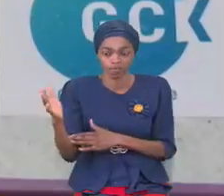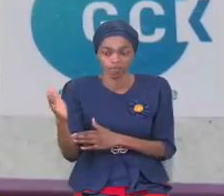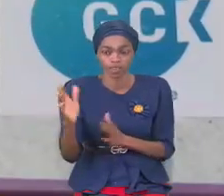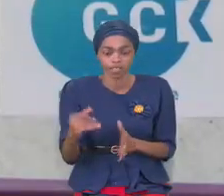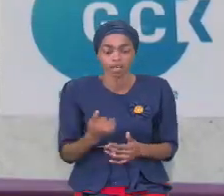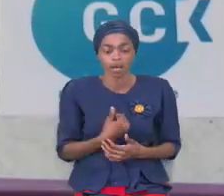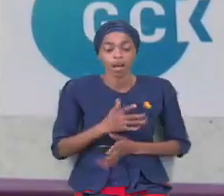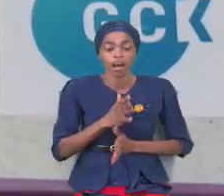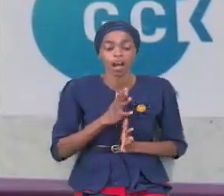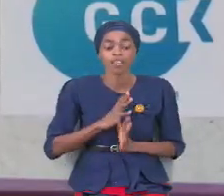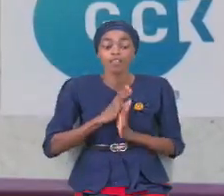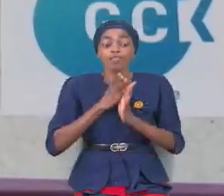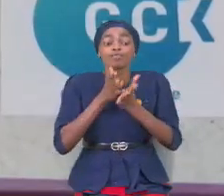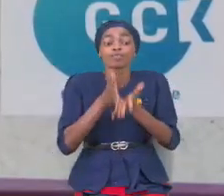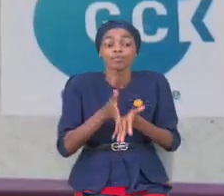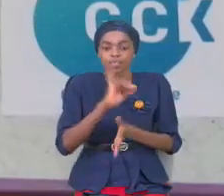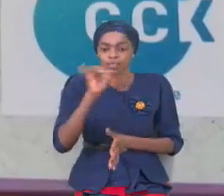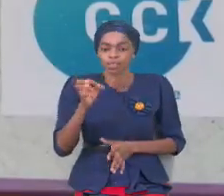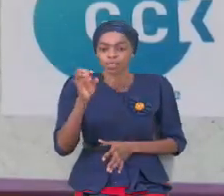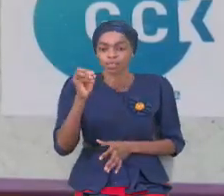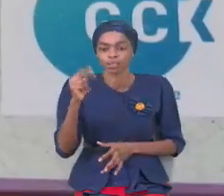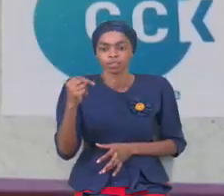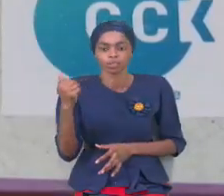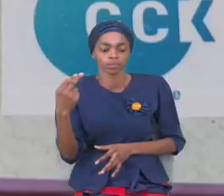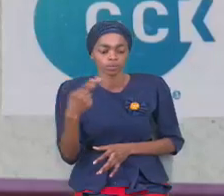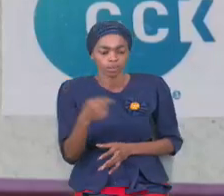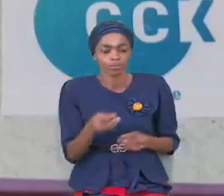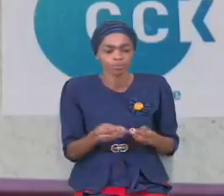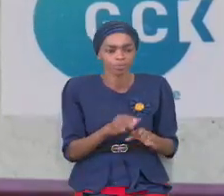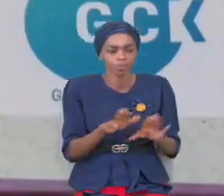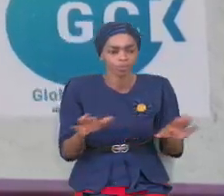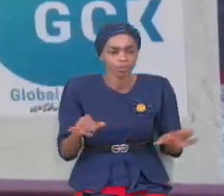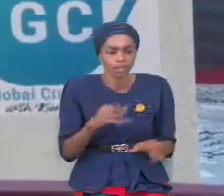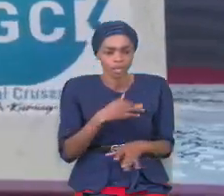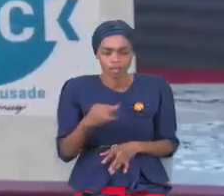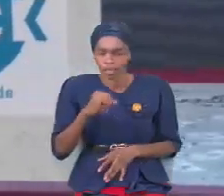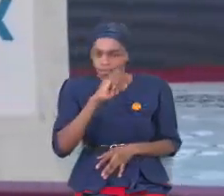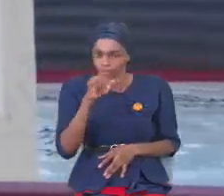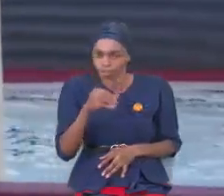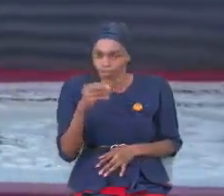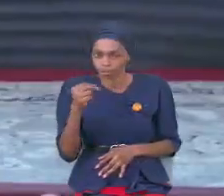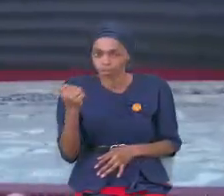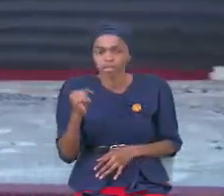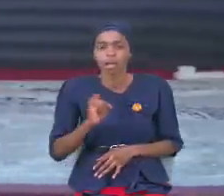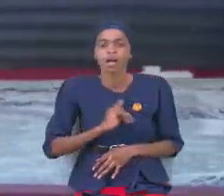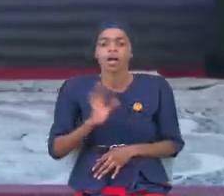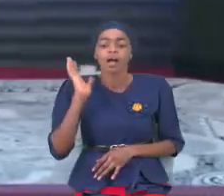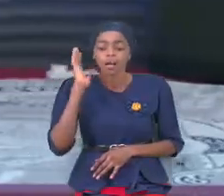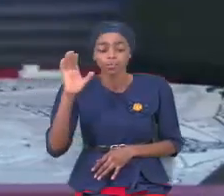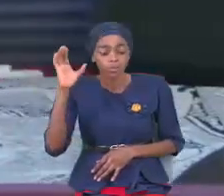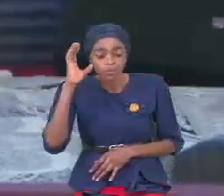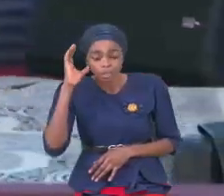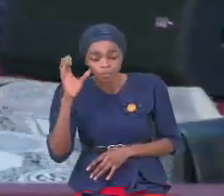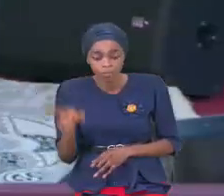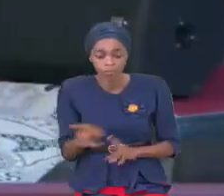And now he's ready. I will hear what the Lord will speak, what the Lord will say. But let him